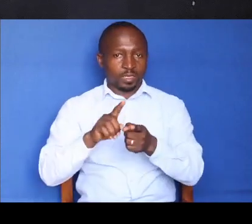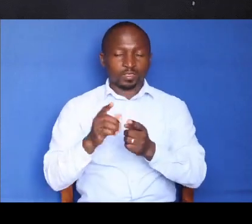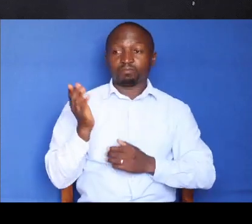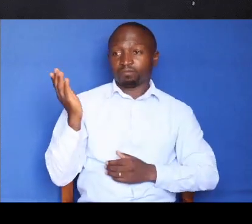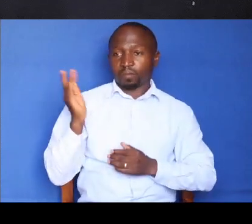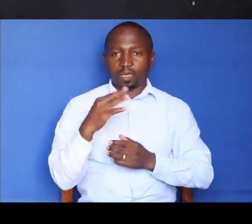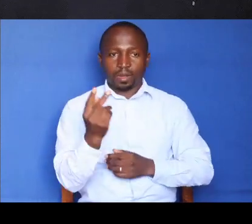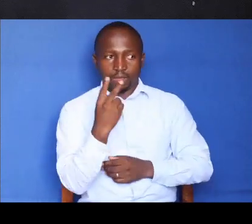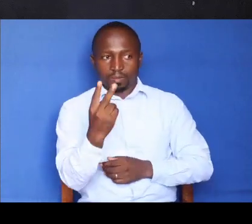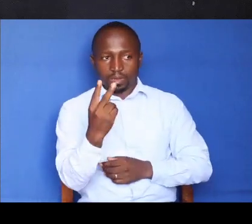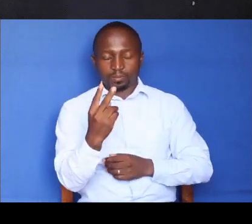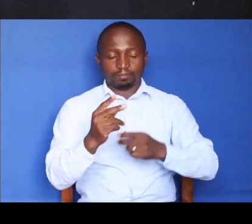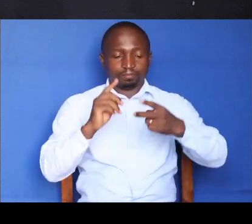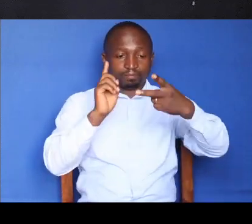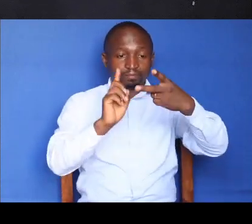static